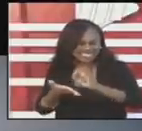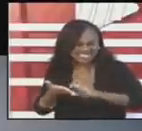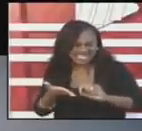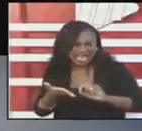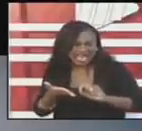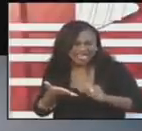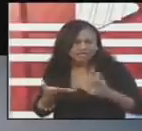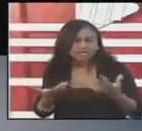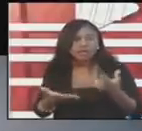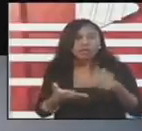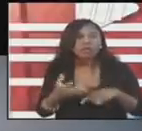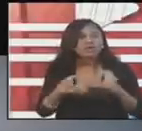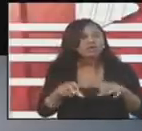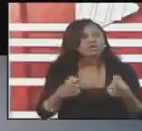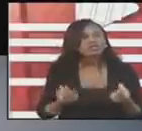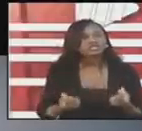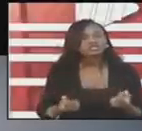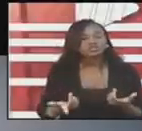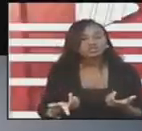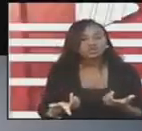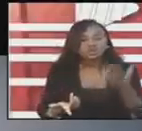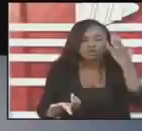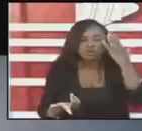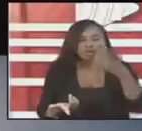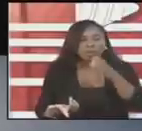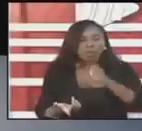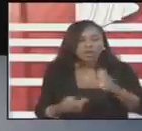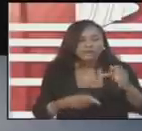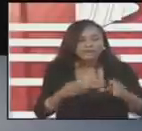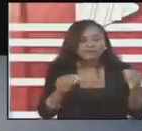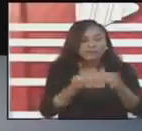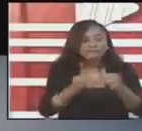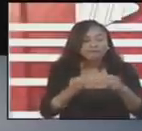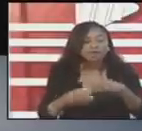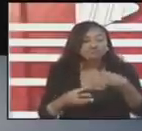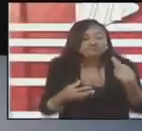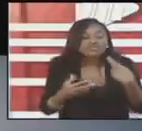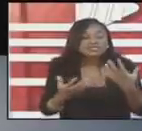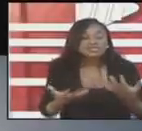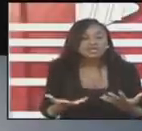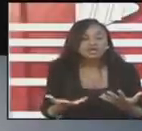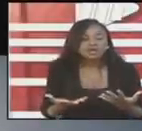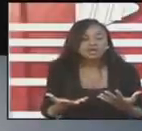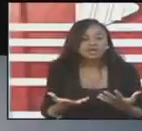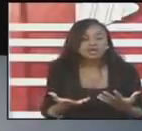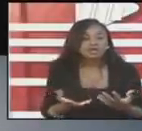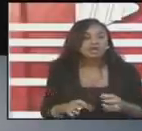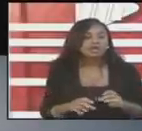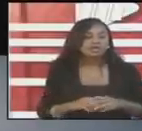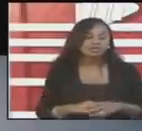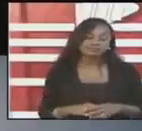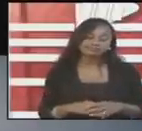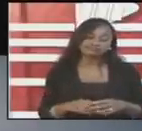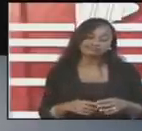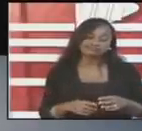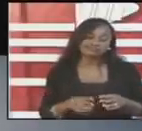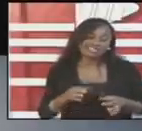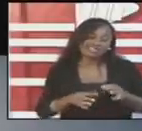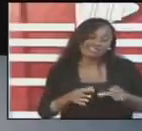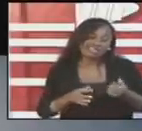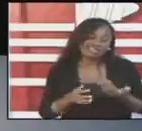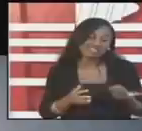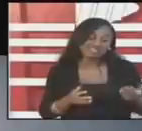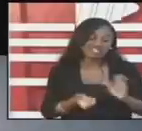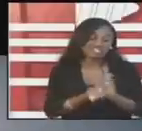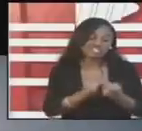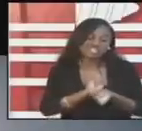and them being susceptible to the virus. They're asking what, if anything, has changed with them having to visit the